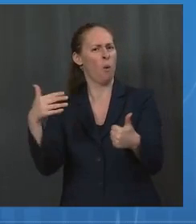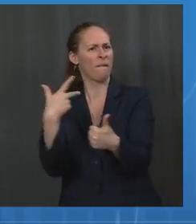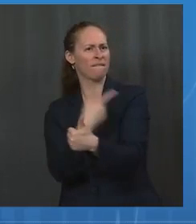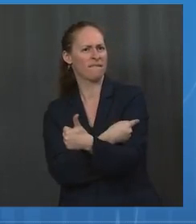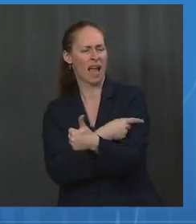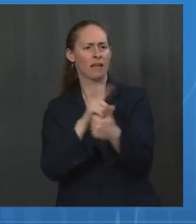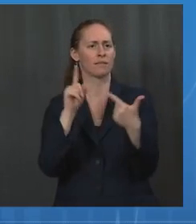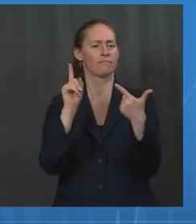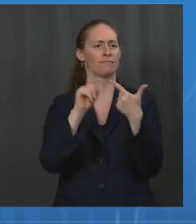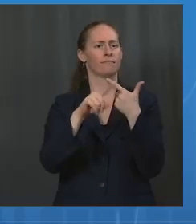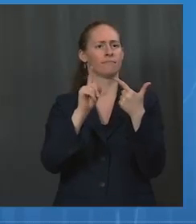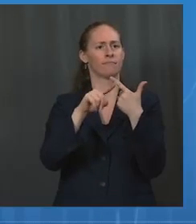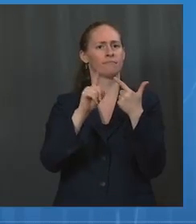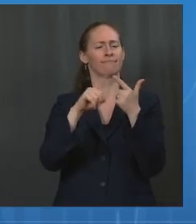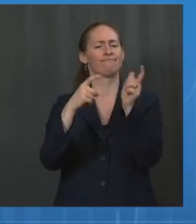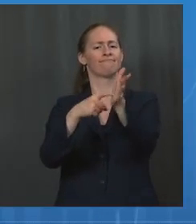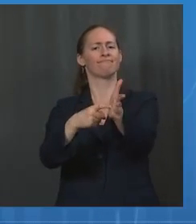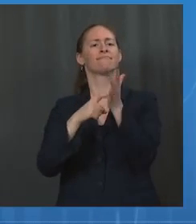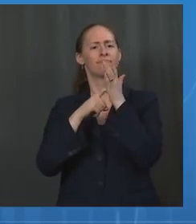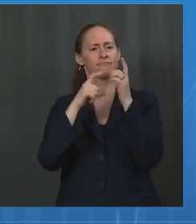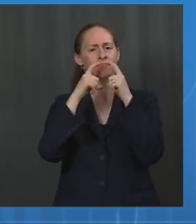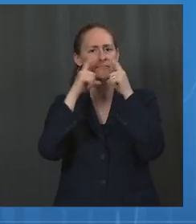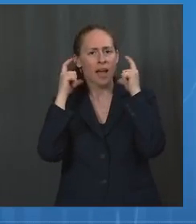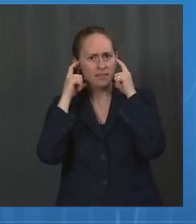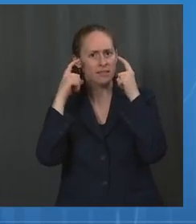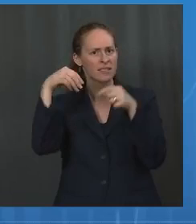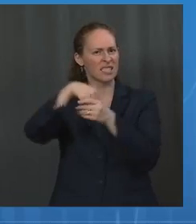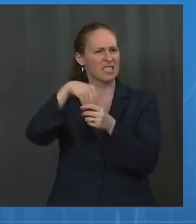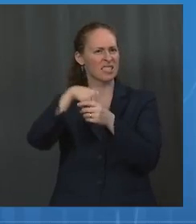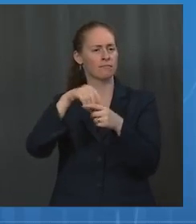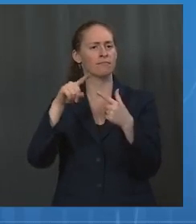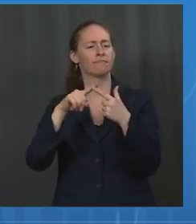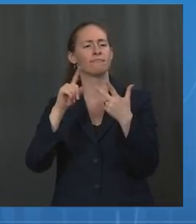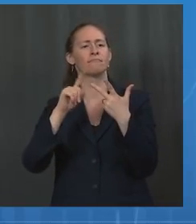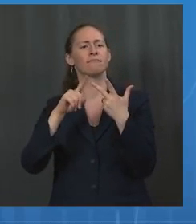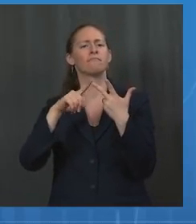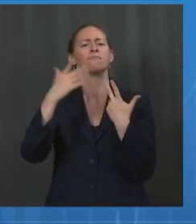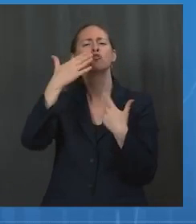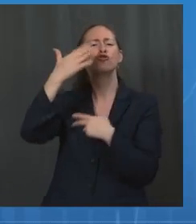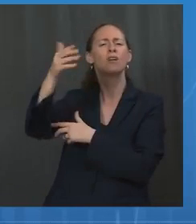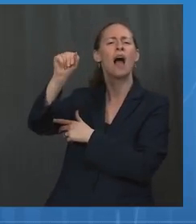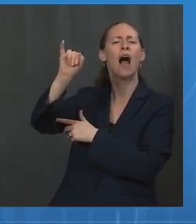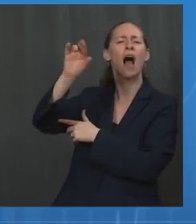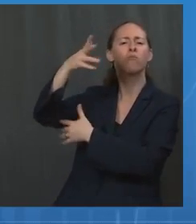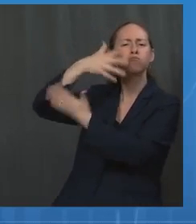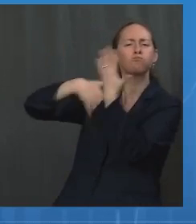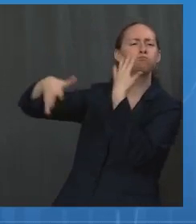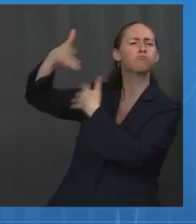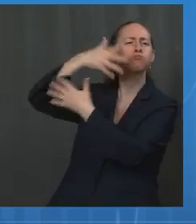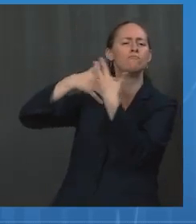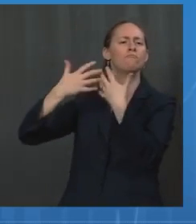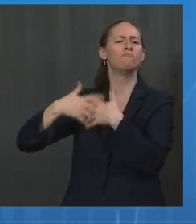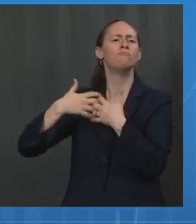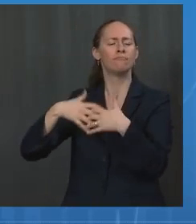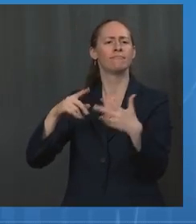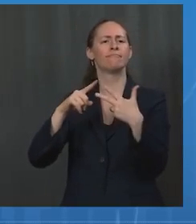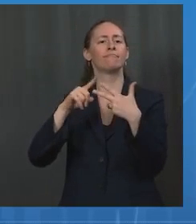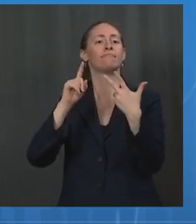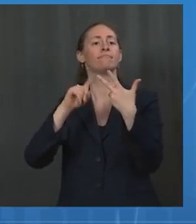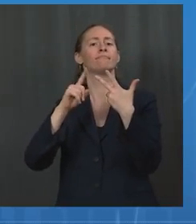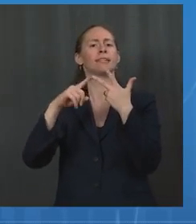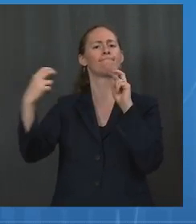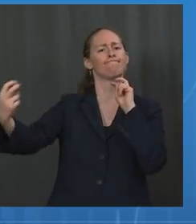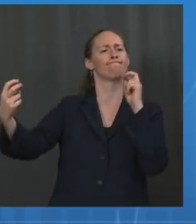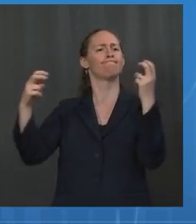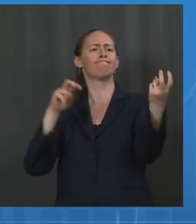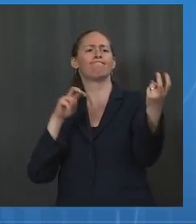students, teachers, staff, and visitors, ventilation, cohorting, physical distancing, and screening testing, work to prevent